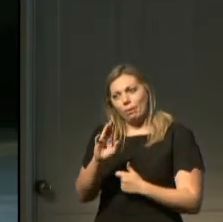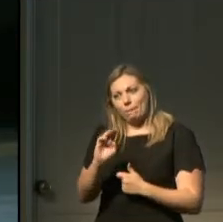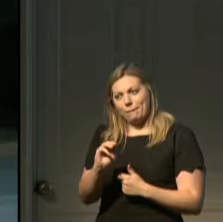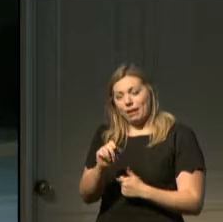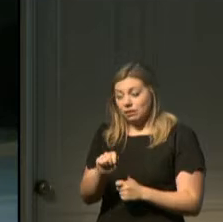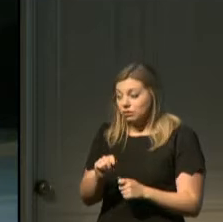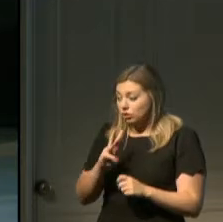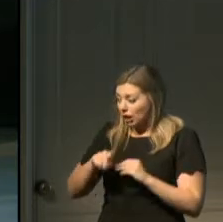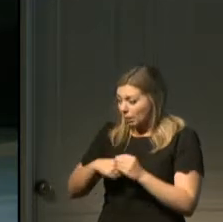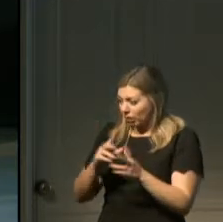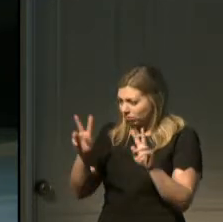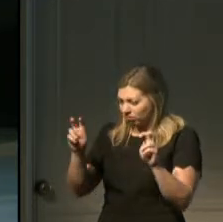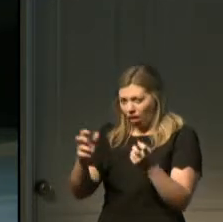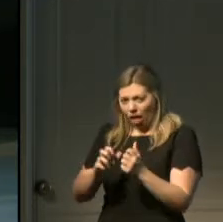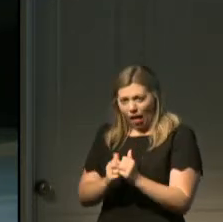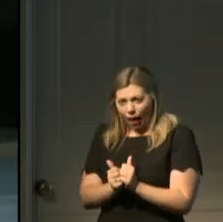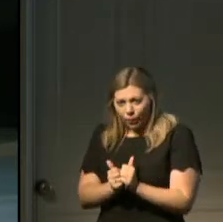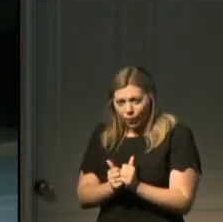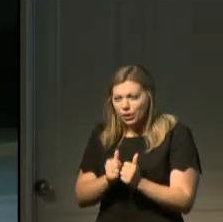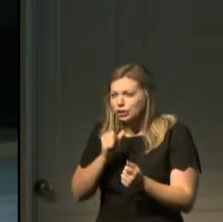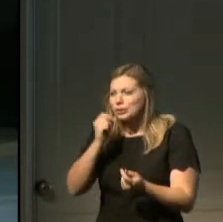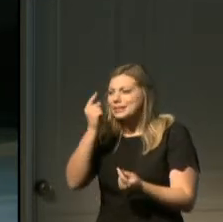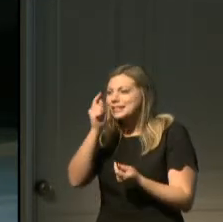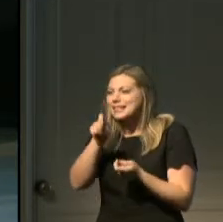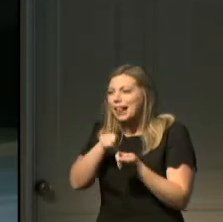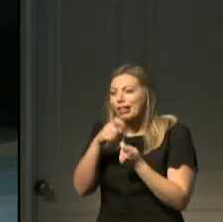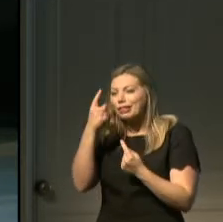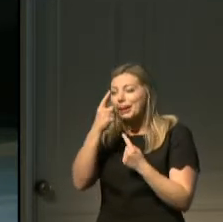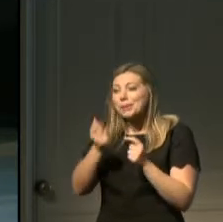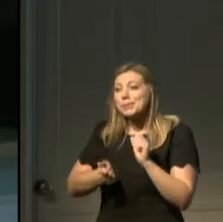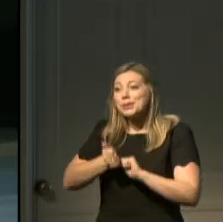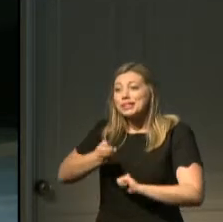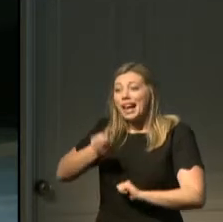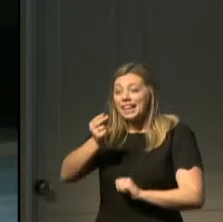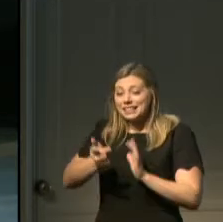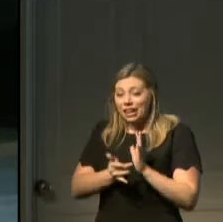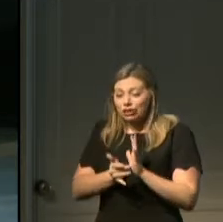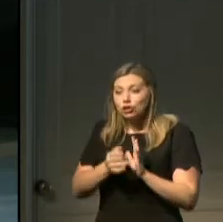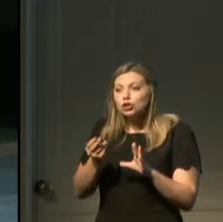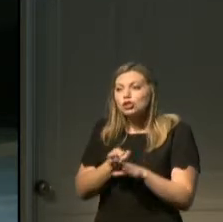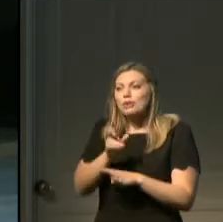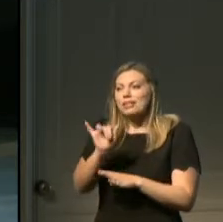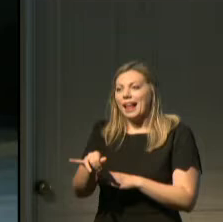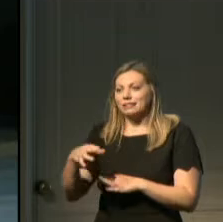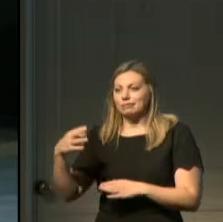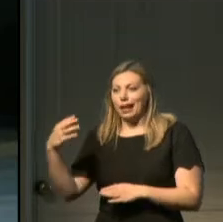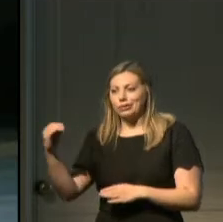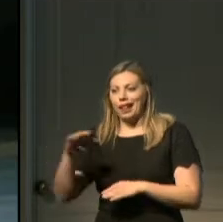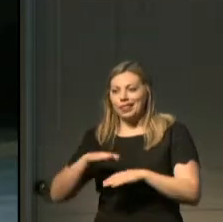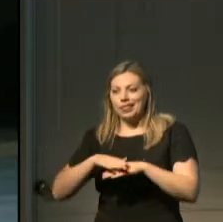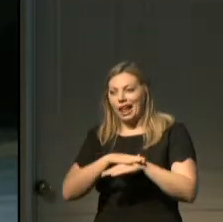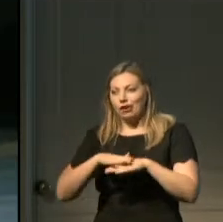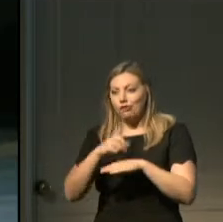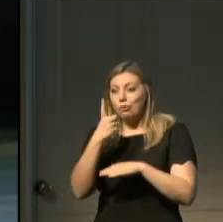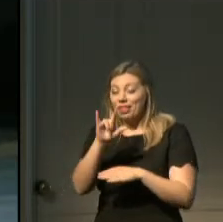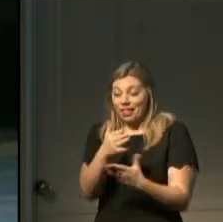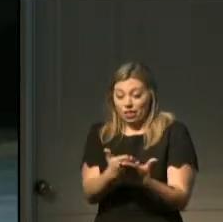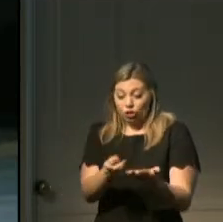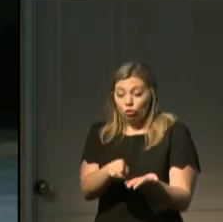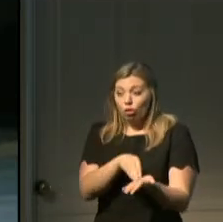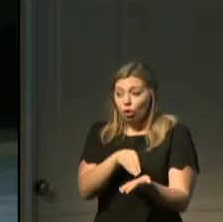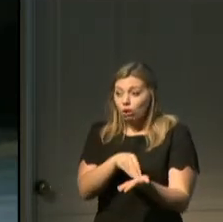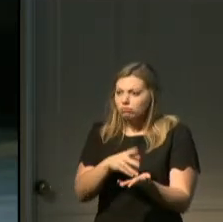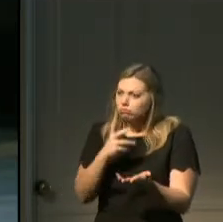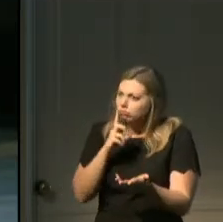say, don't necessarily think about the highest technology. Use it as that outer layer of the frenetic thing where you're learning, and there's a